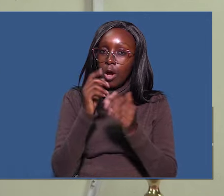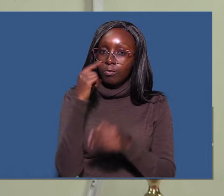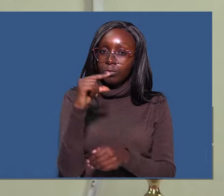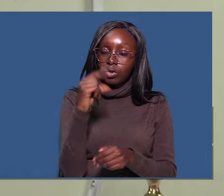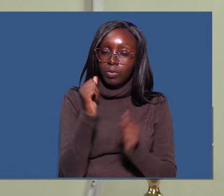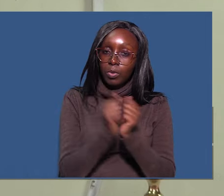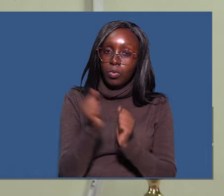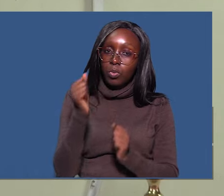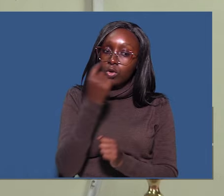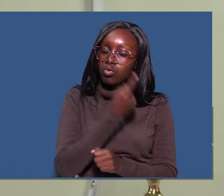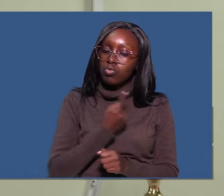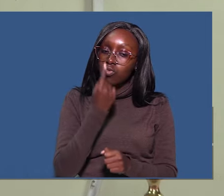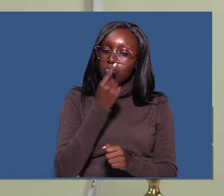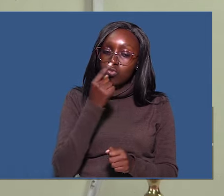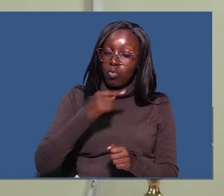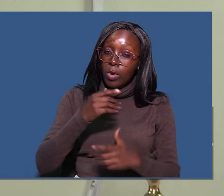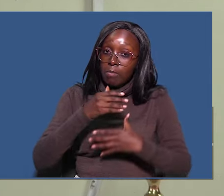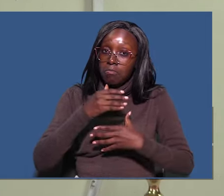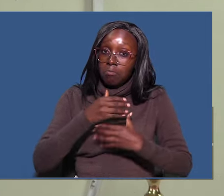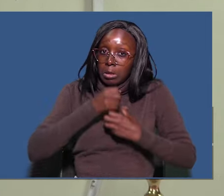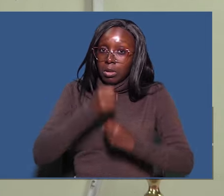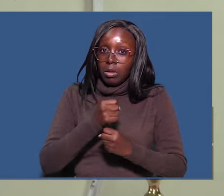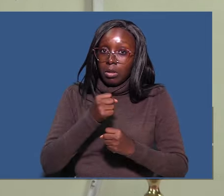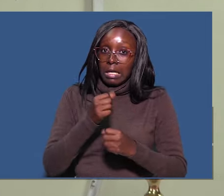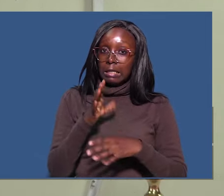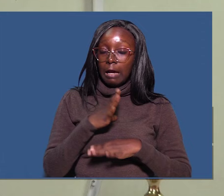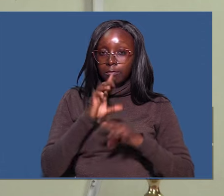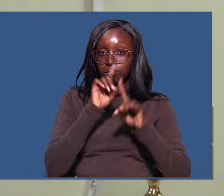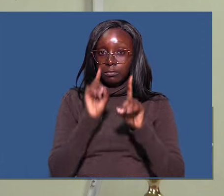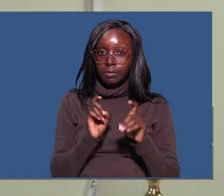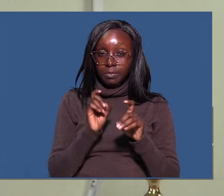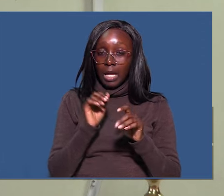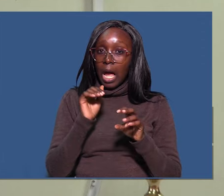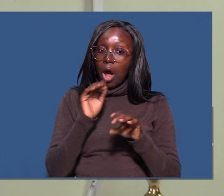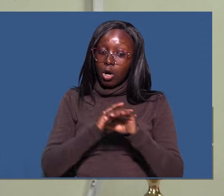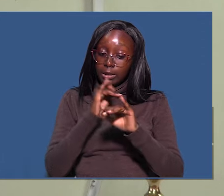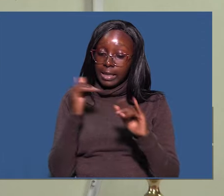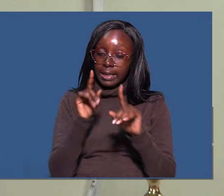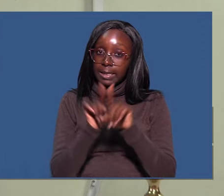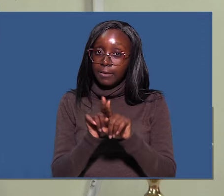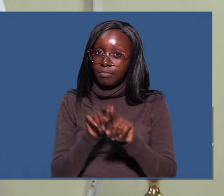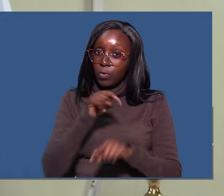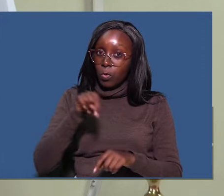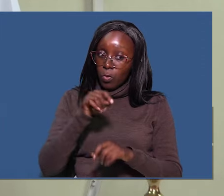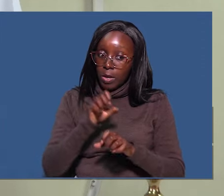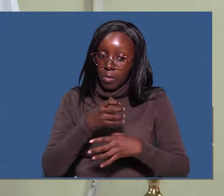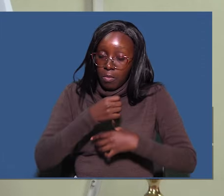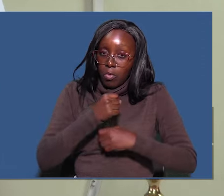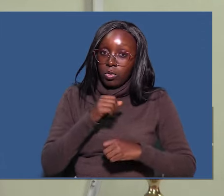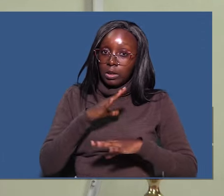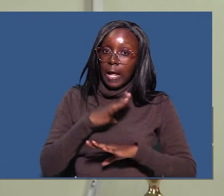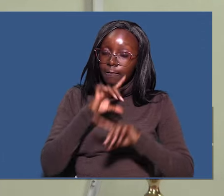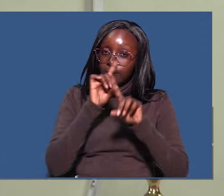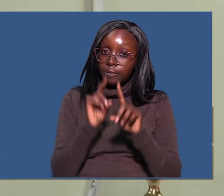the gospel with? Are we bold enough, even in our social media hurdles, are we bold enough to show that we